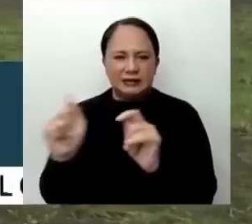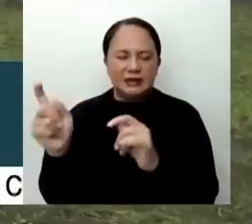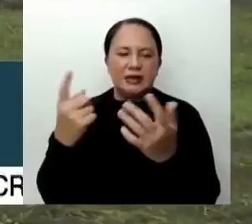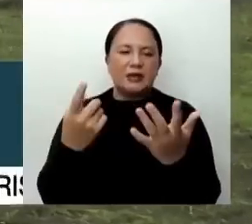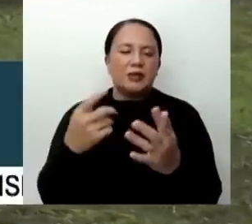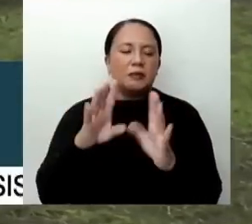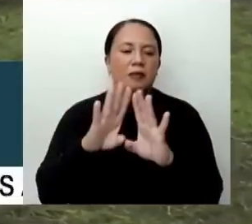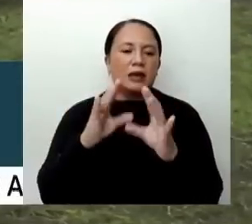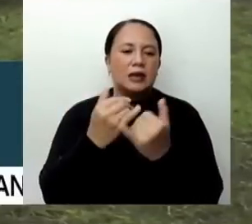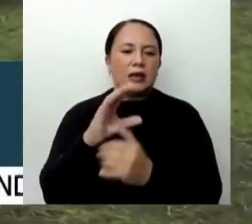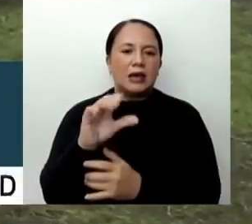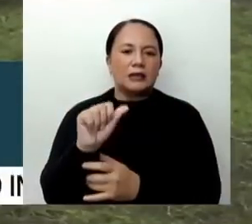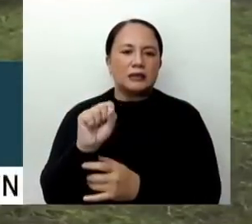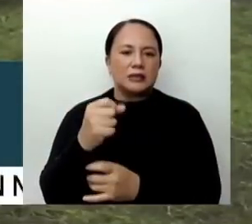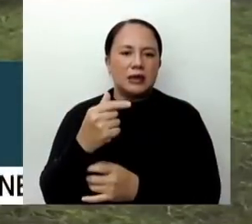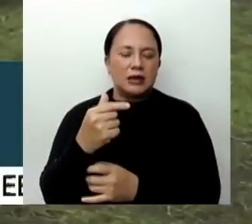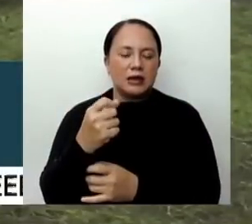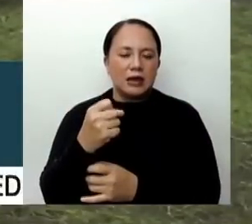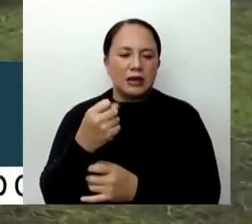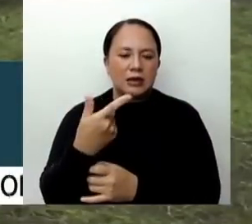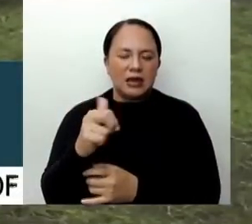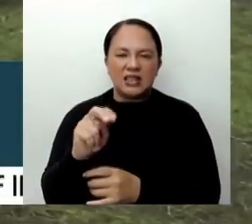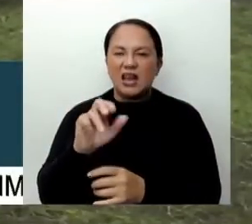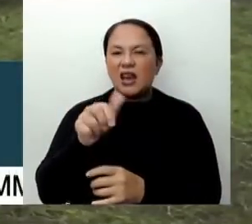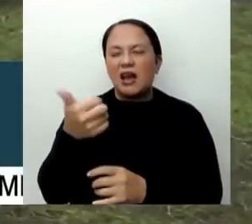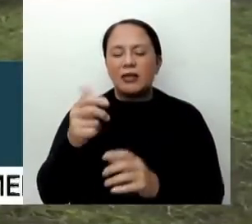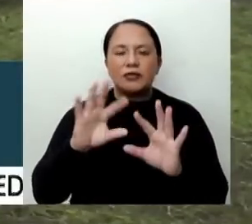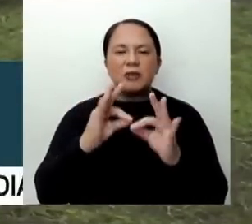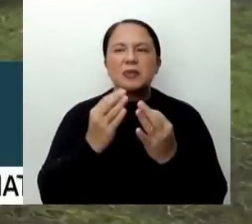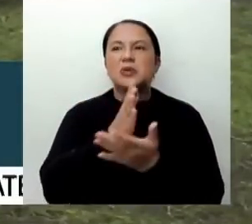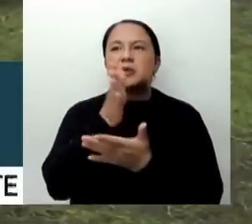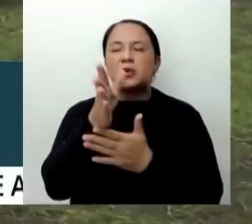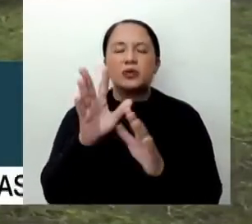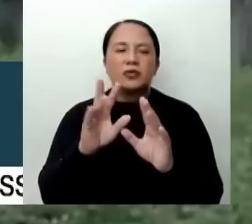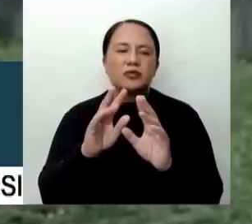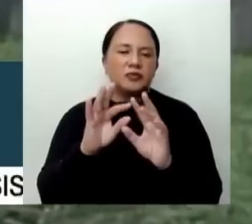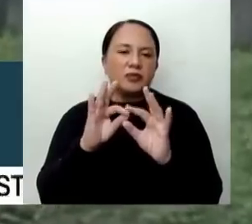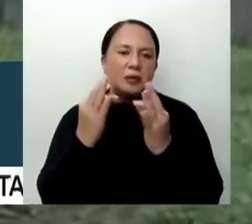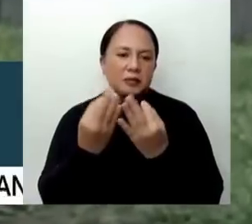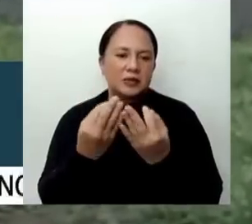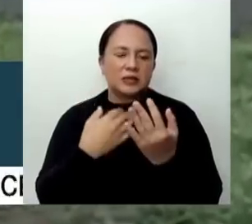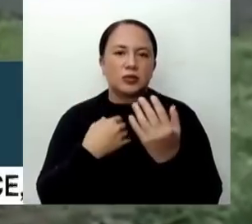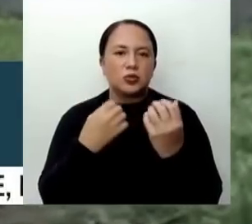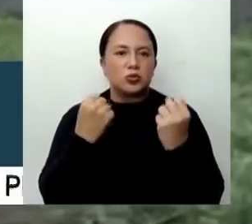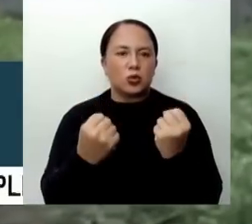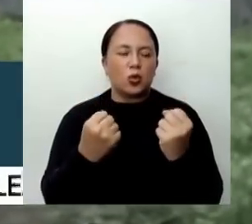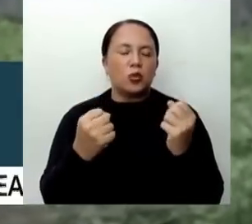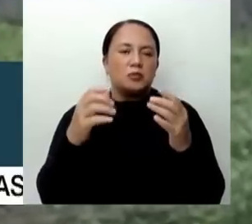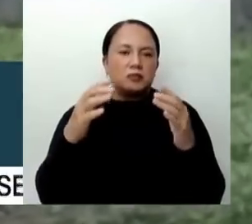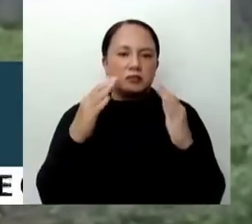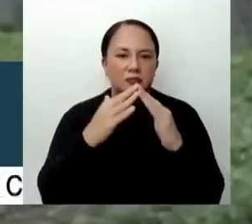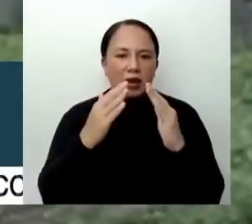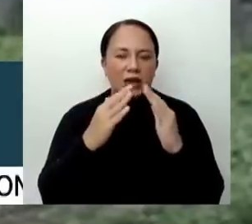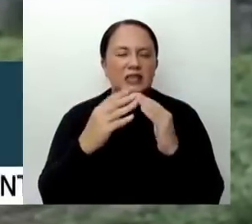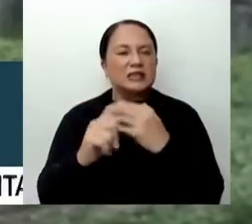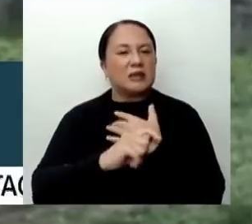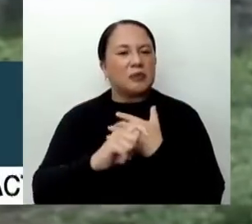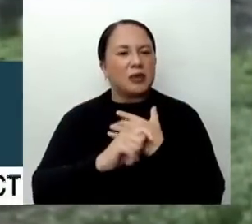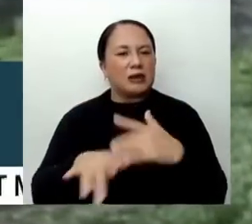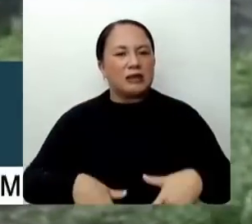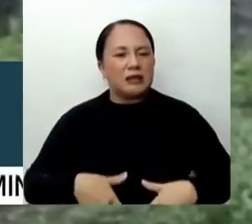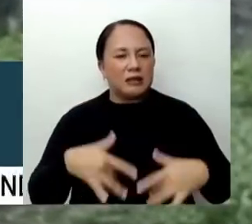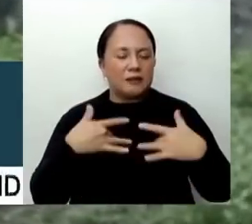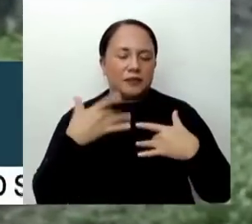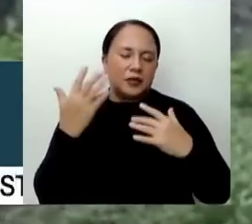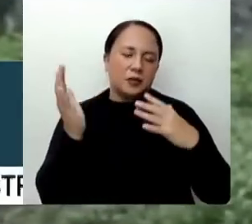Barangay Kasagan. Other families went to their relatives' big and sturdy houses to take temporary shelter while the typhoon